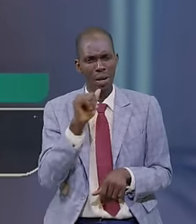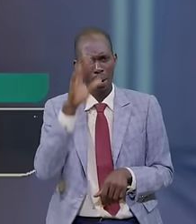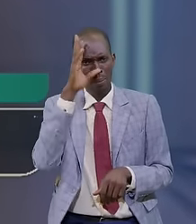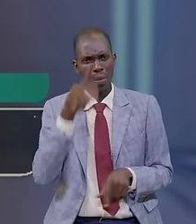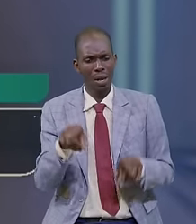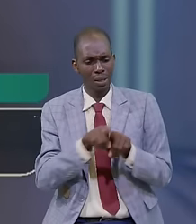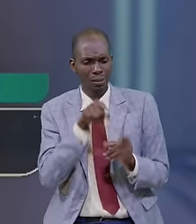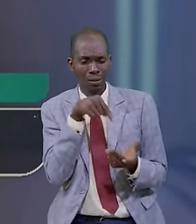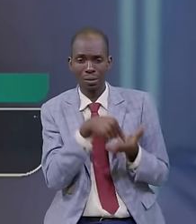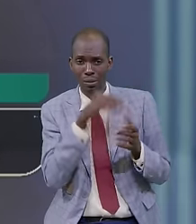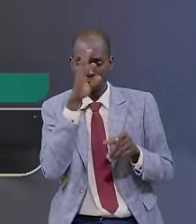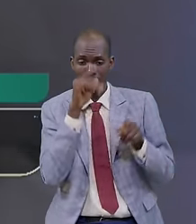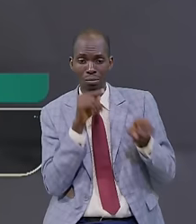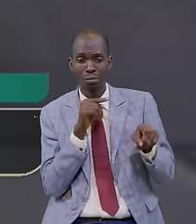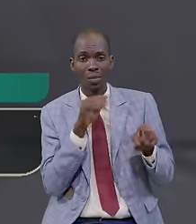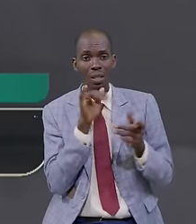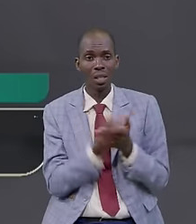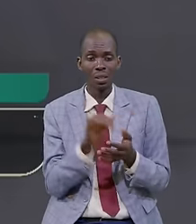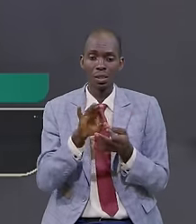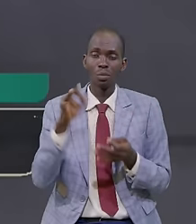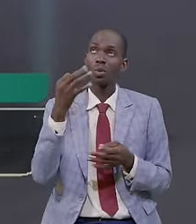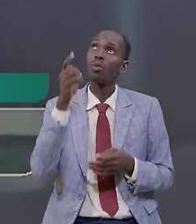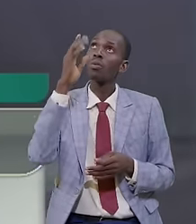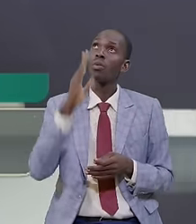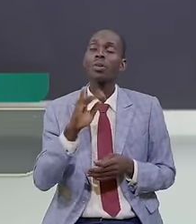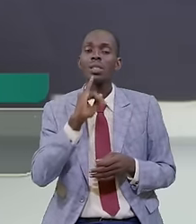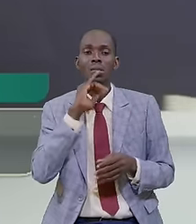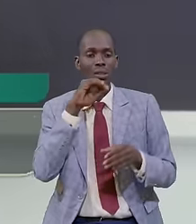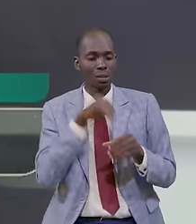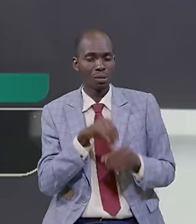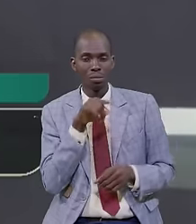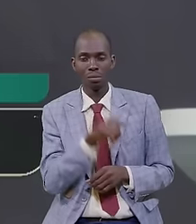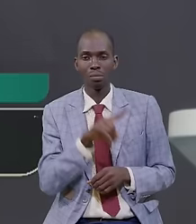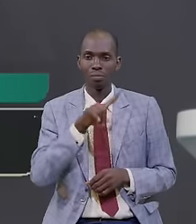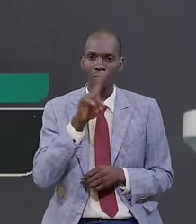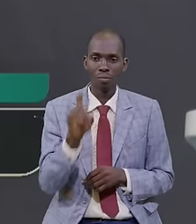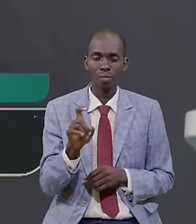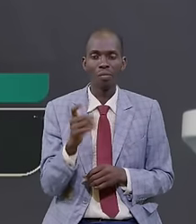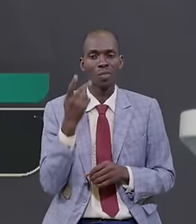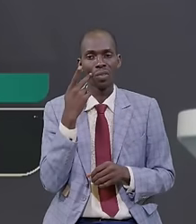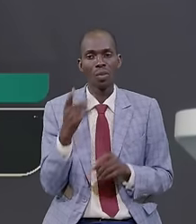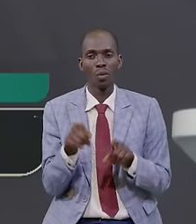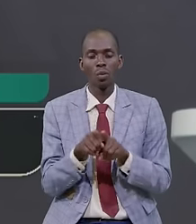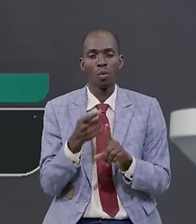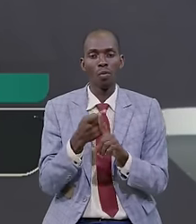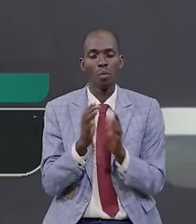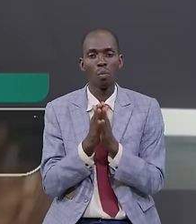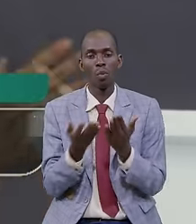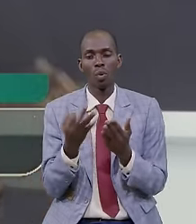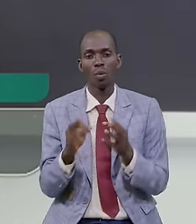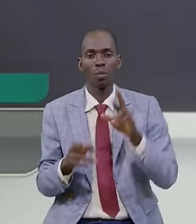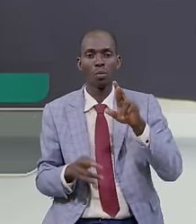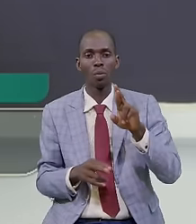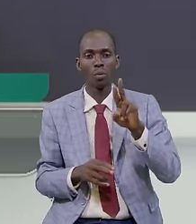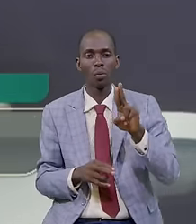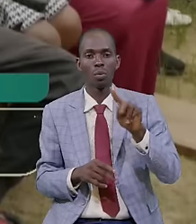God is. Look at Ruth chapter 3. Reading from verse 10, it